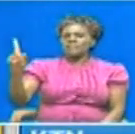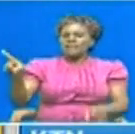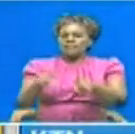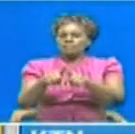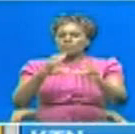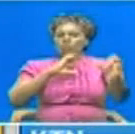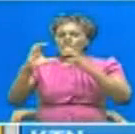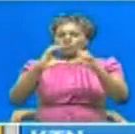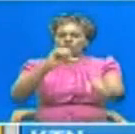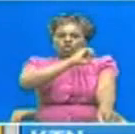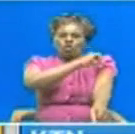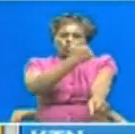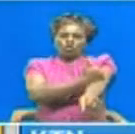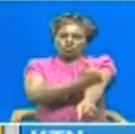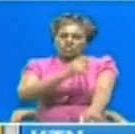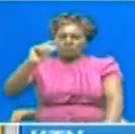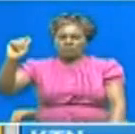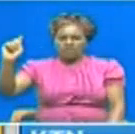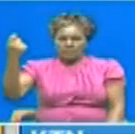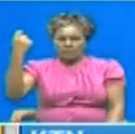the Communications Authority of Kenya?